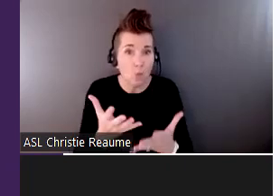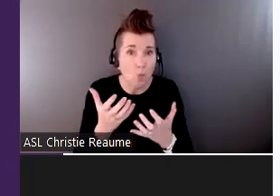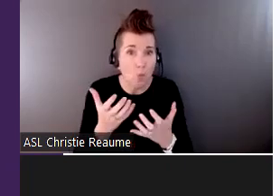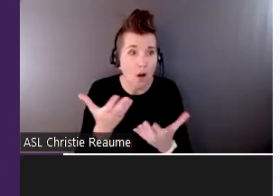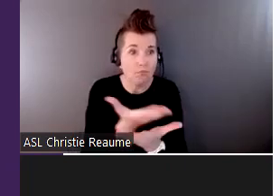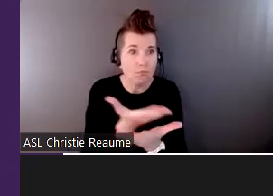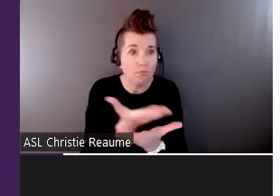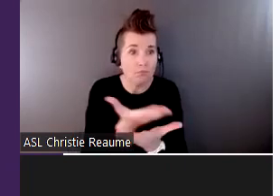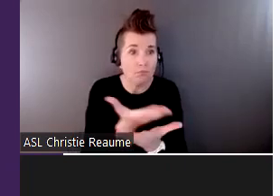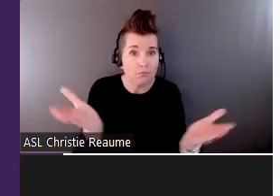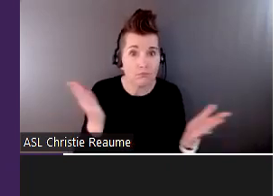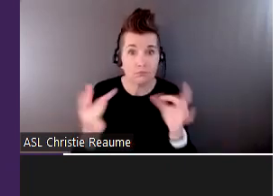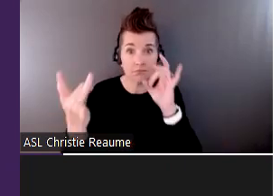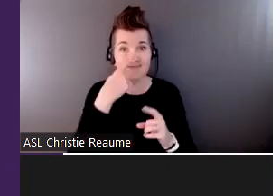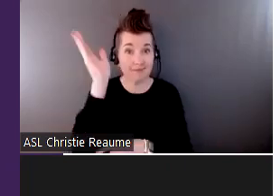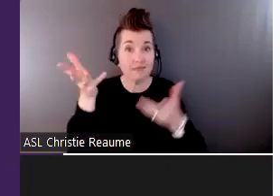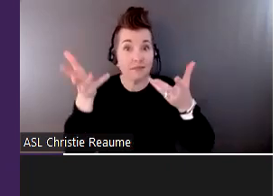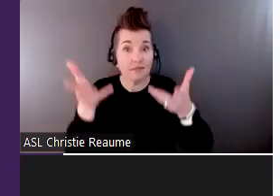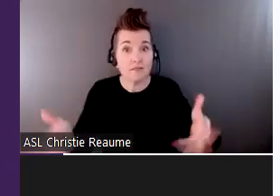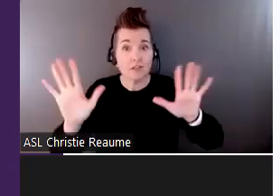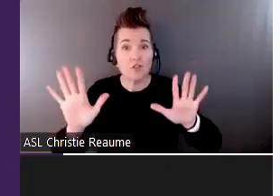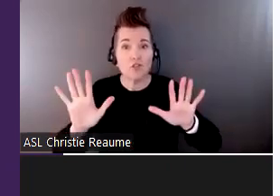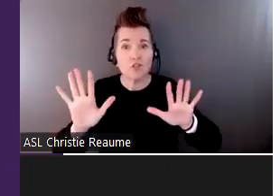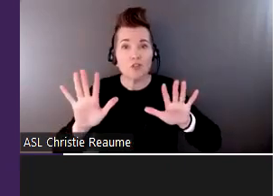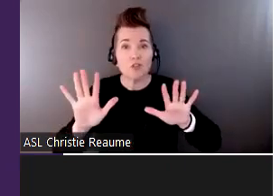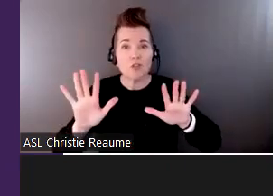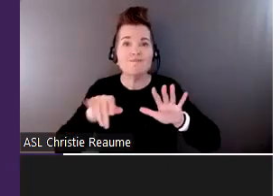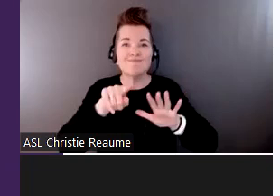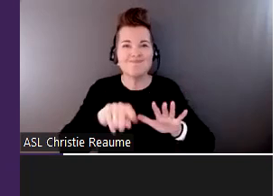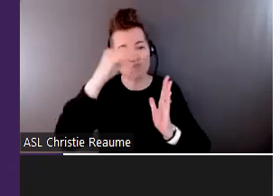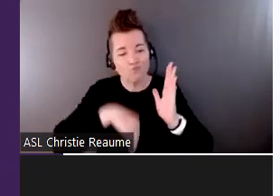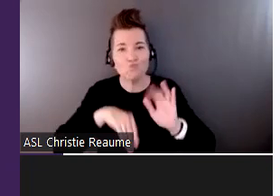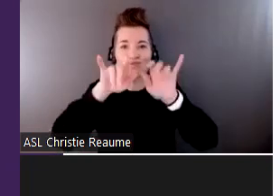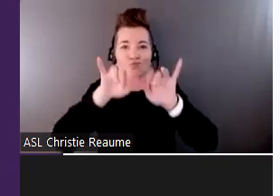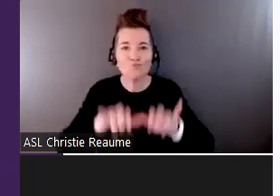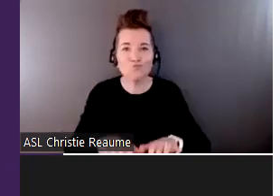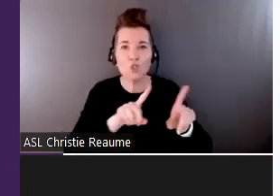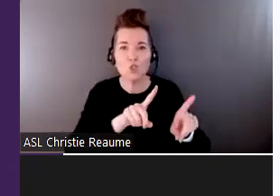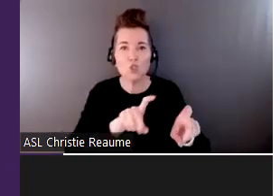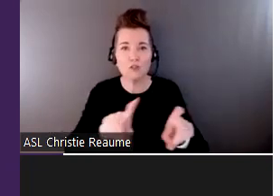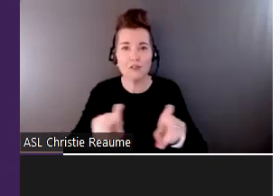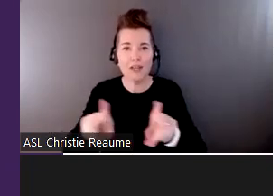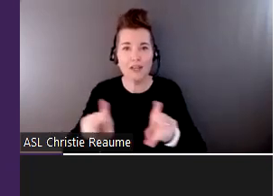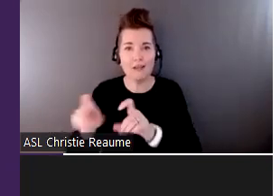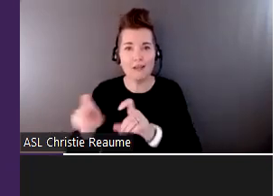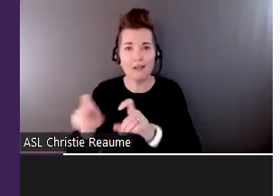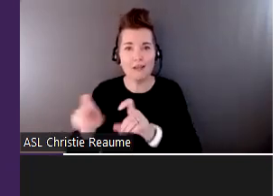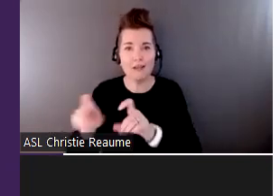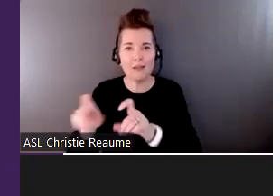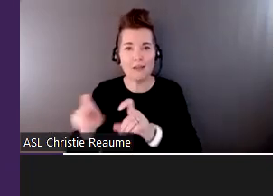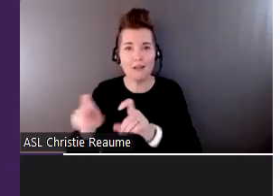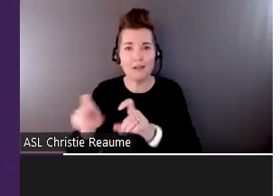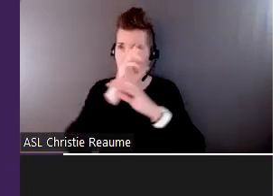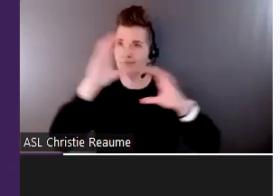at the end of the session just to give us your ideas and information on other um future topics that will be greatly appreciated